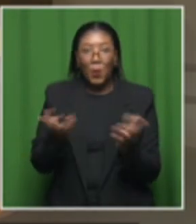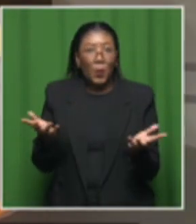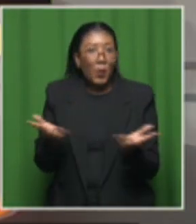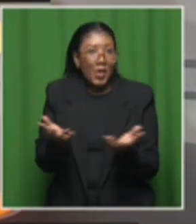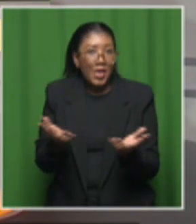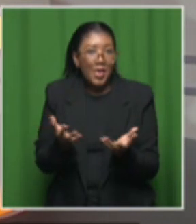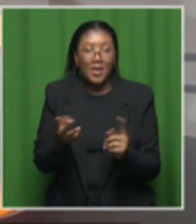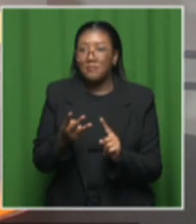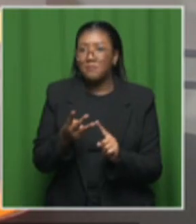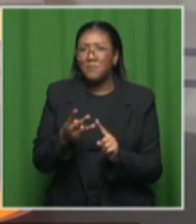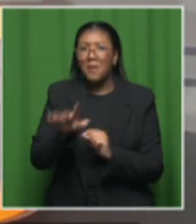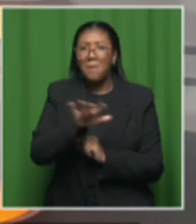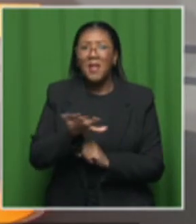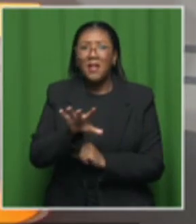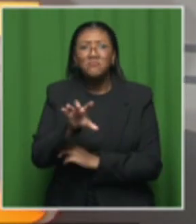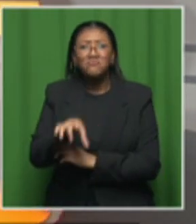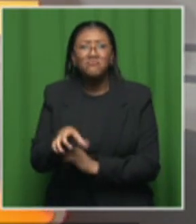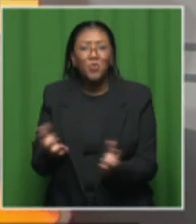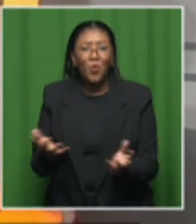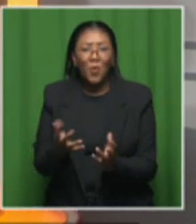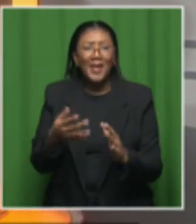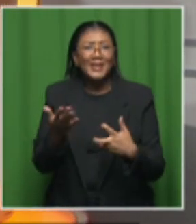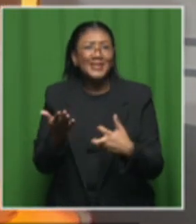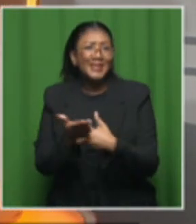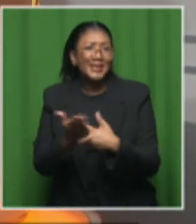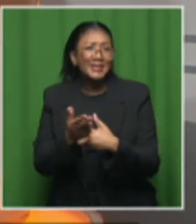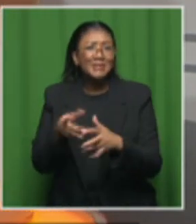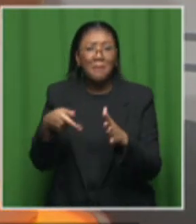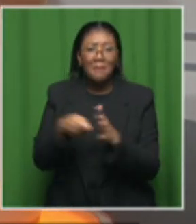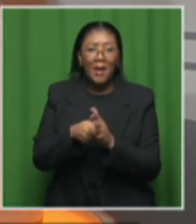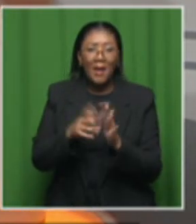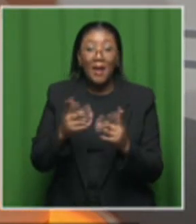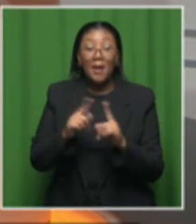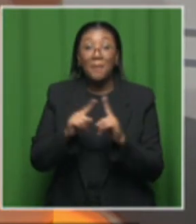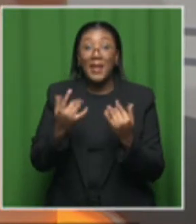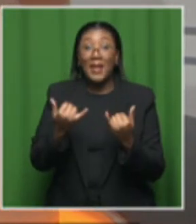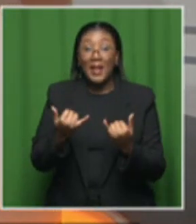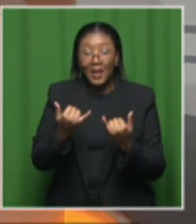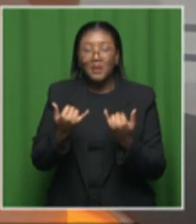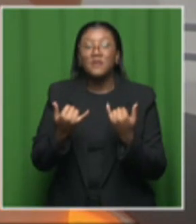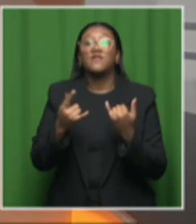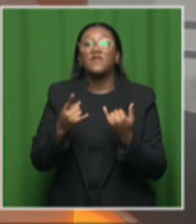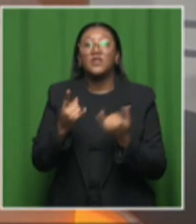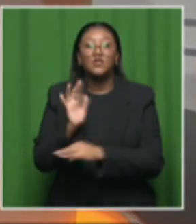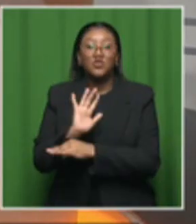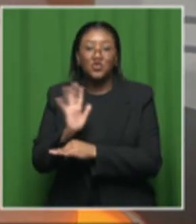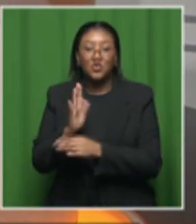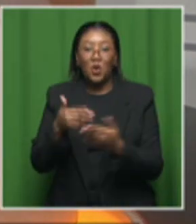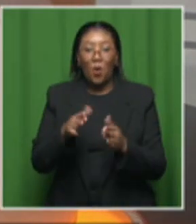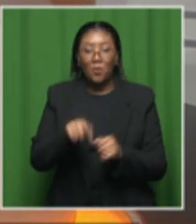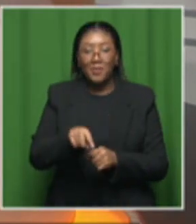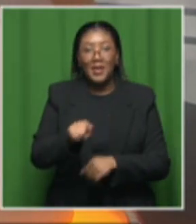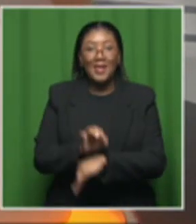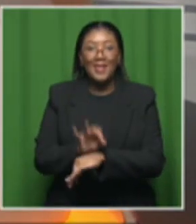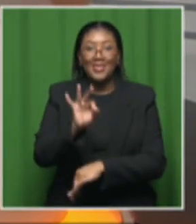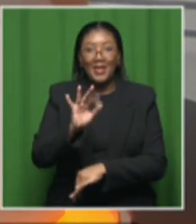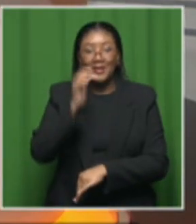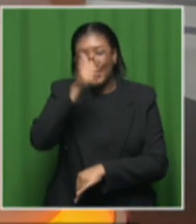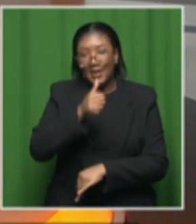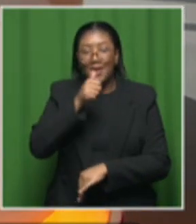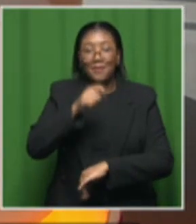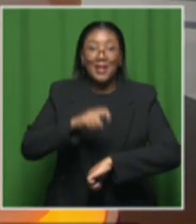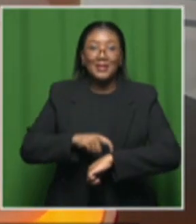give us more info on that, tickets as well. What's an offer on that front? So the show is opening on Sunday, which is the 13th of April at 11 a.m. We're